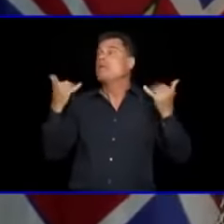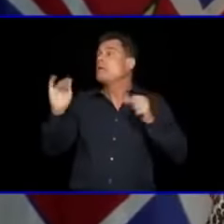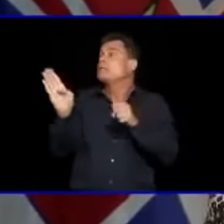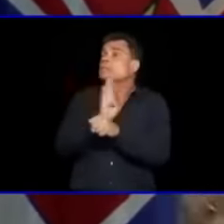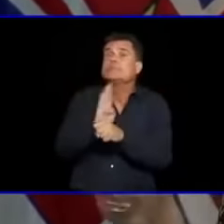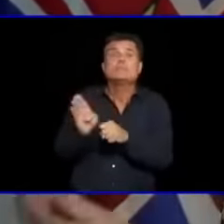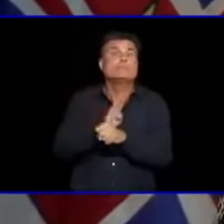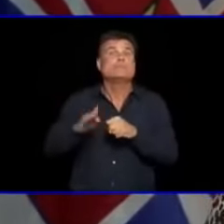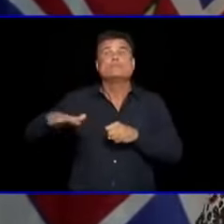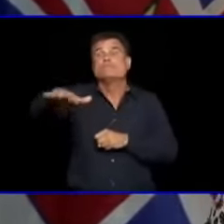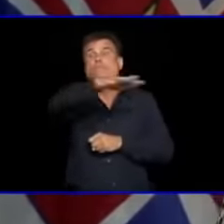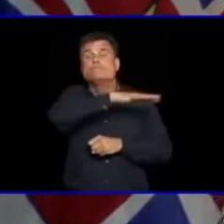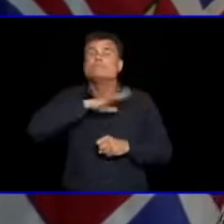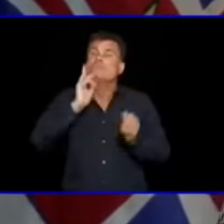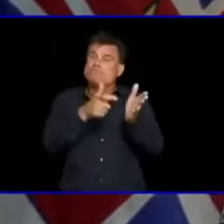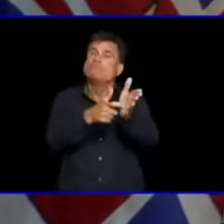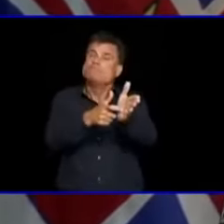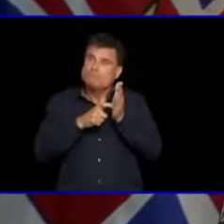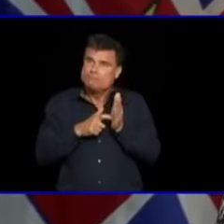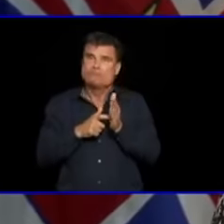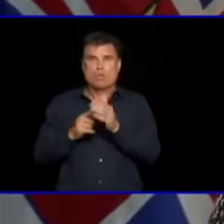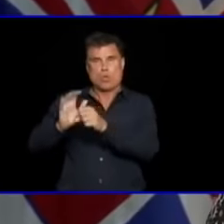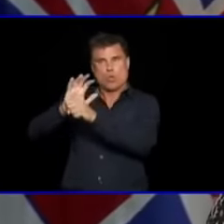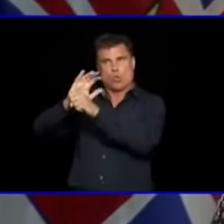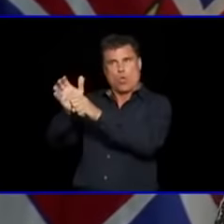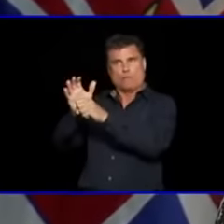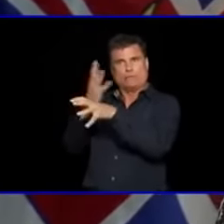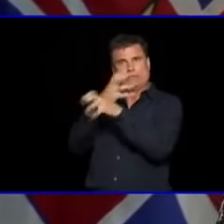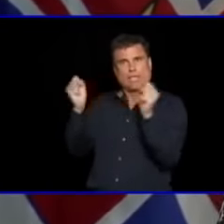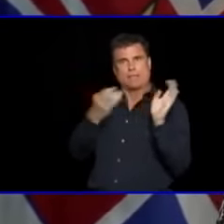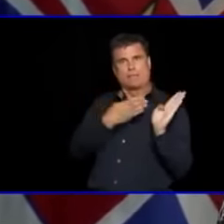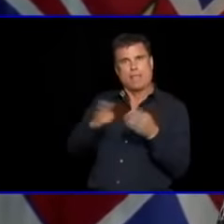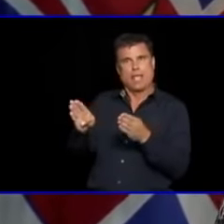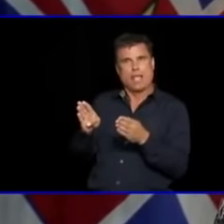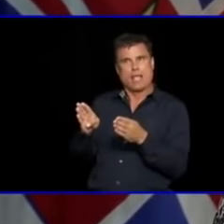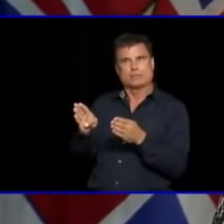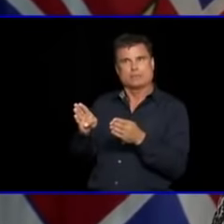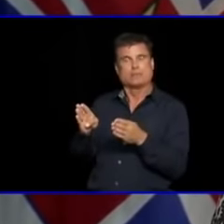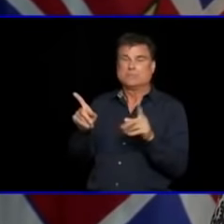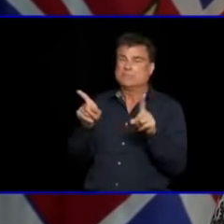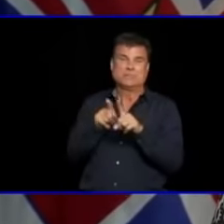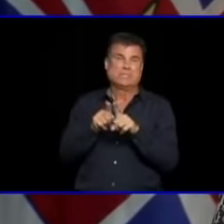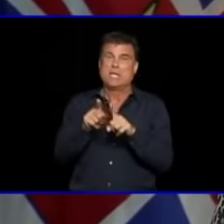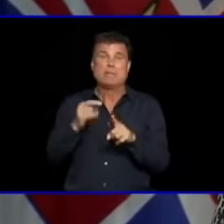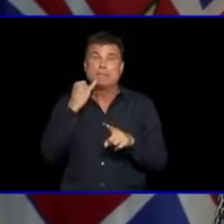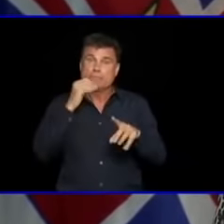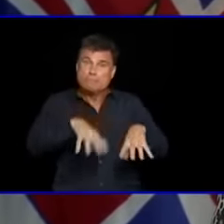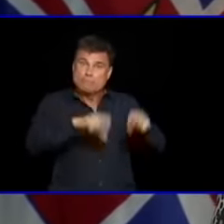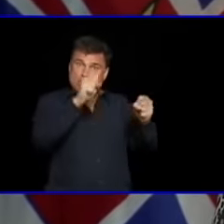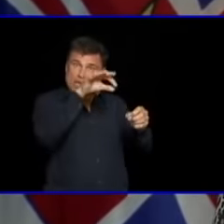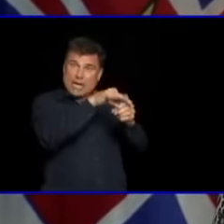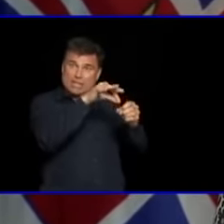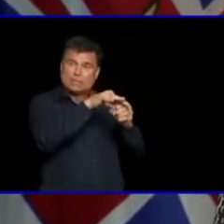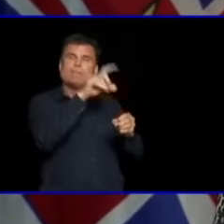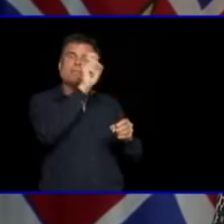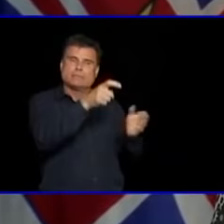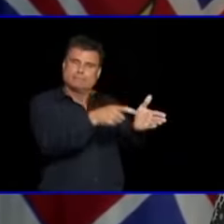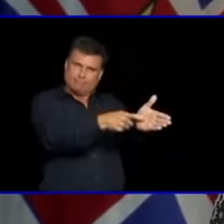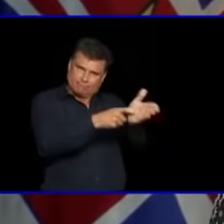or business, we need to have a COVID safety plan, and that's what we're working on with Elections BC and with Elections